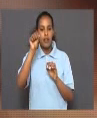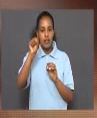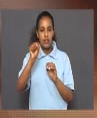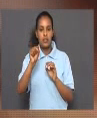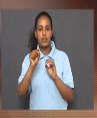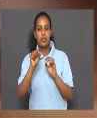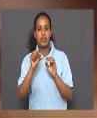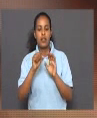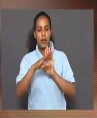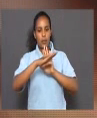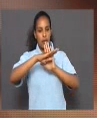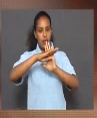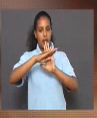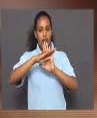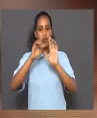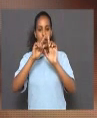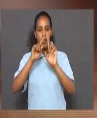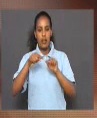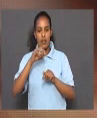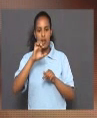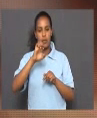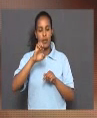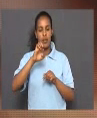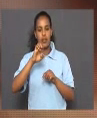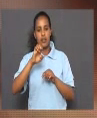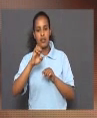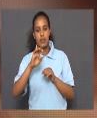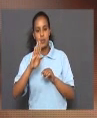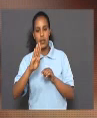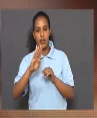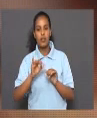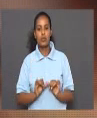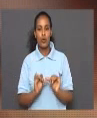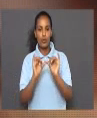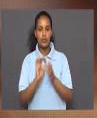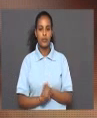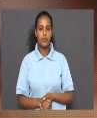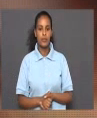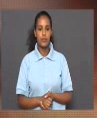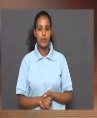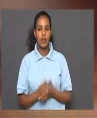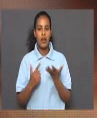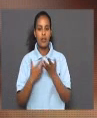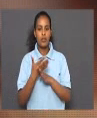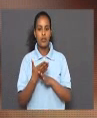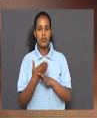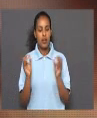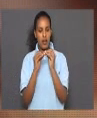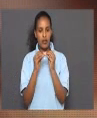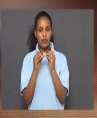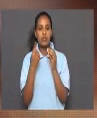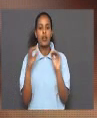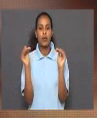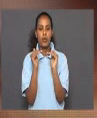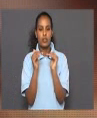subscript B represents the entropy of B, and so on. After you have